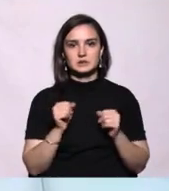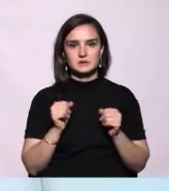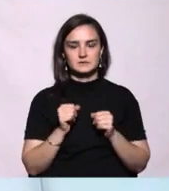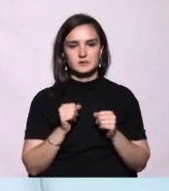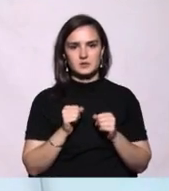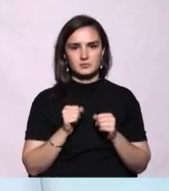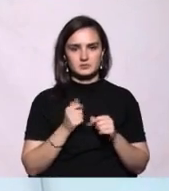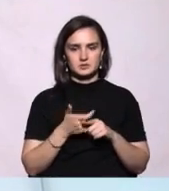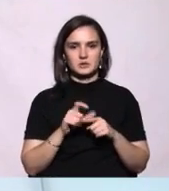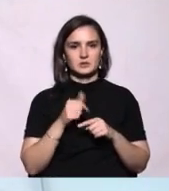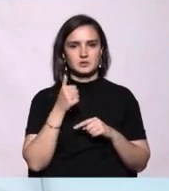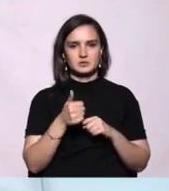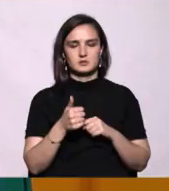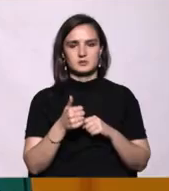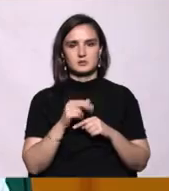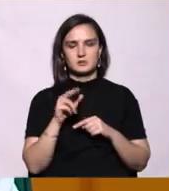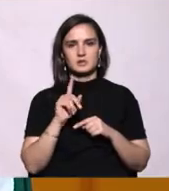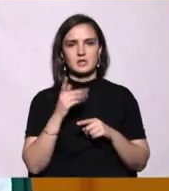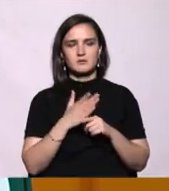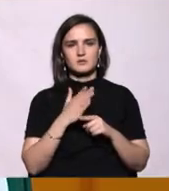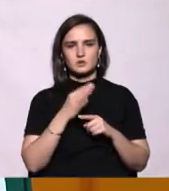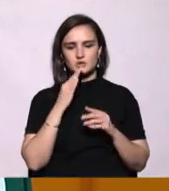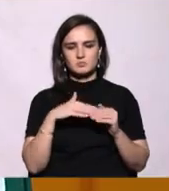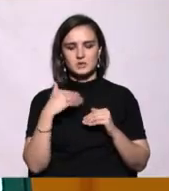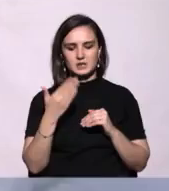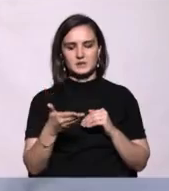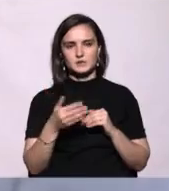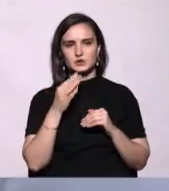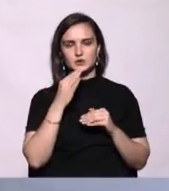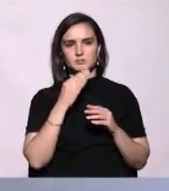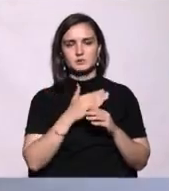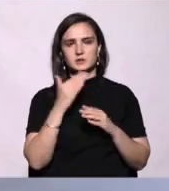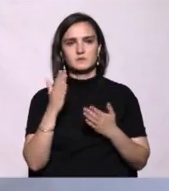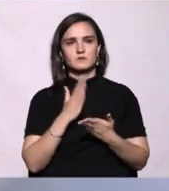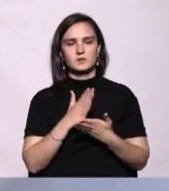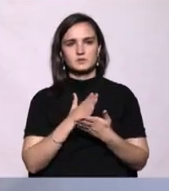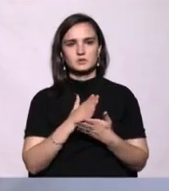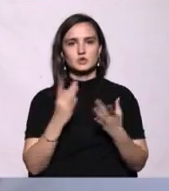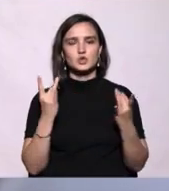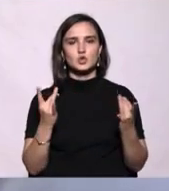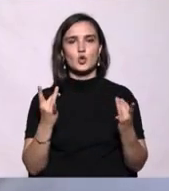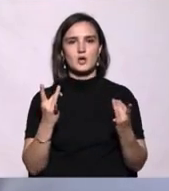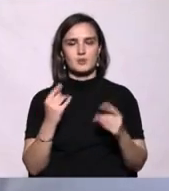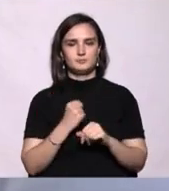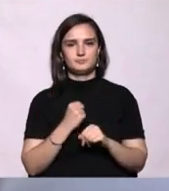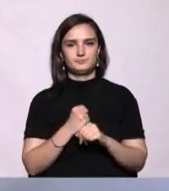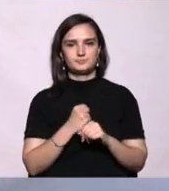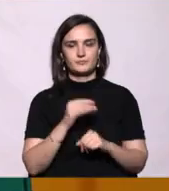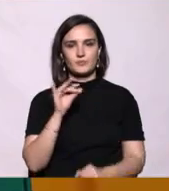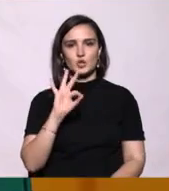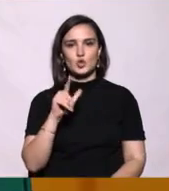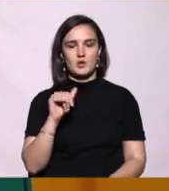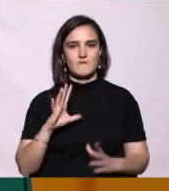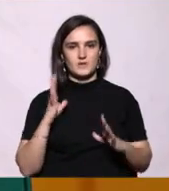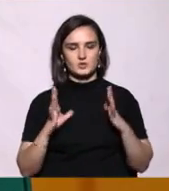Oh, great. And what do we have next? And next we have do yoga. Yoga